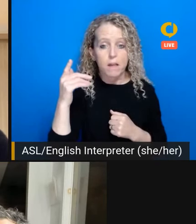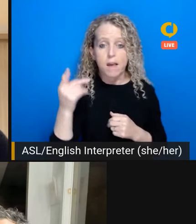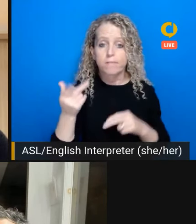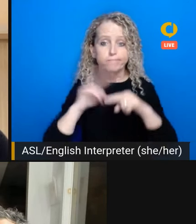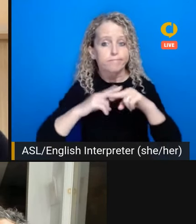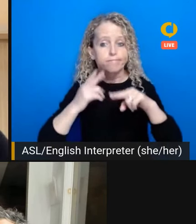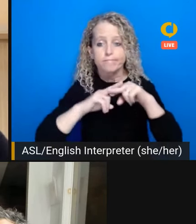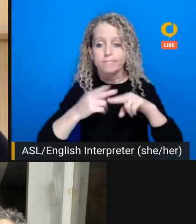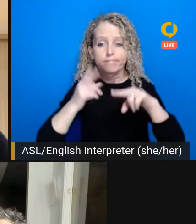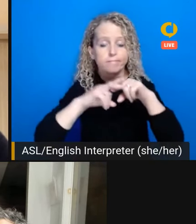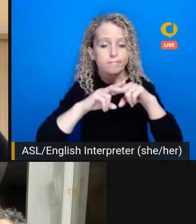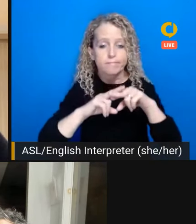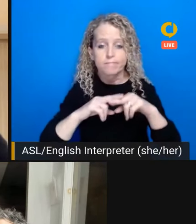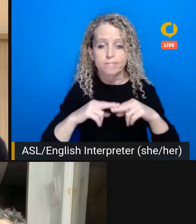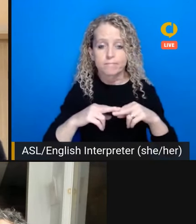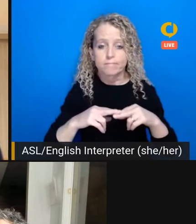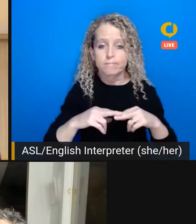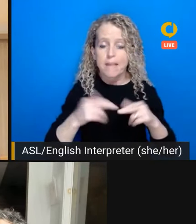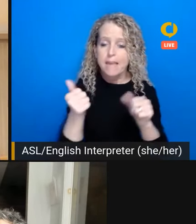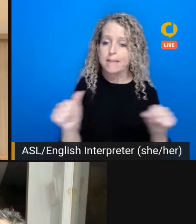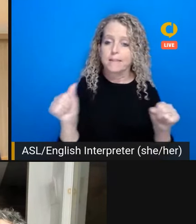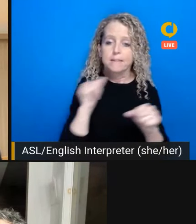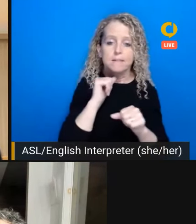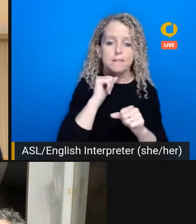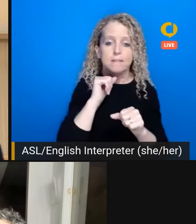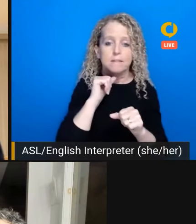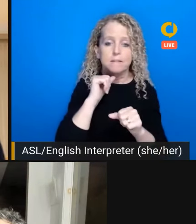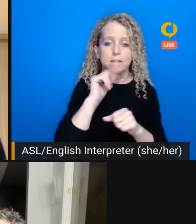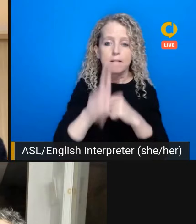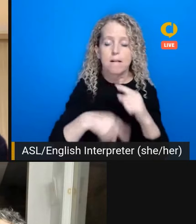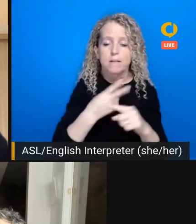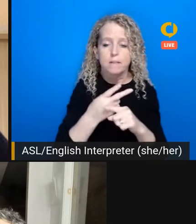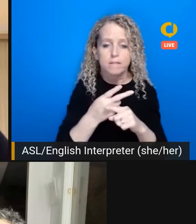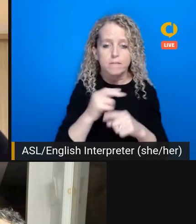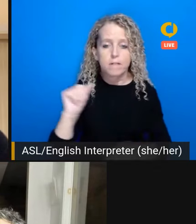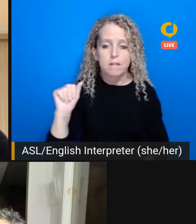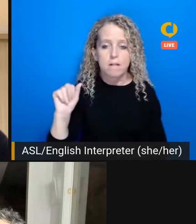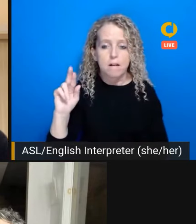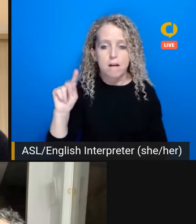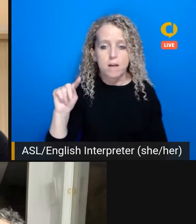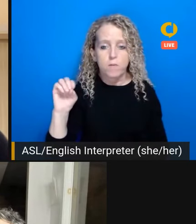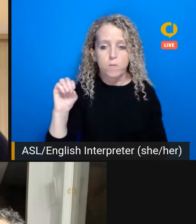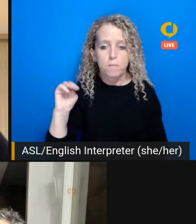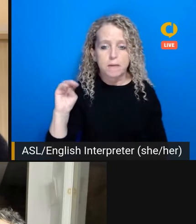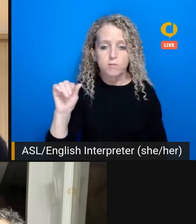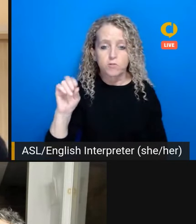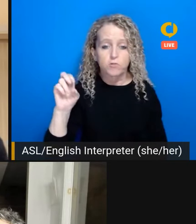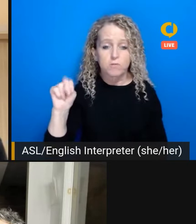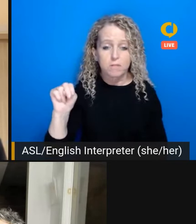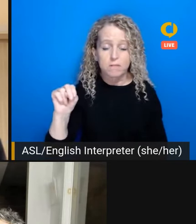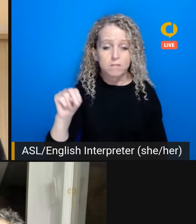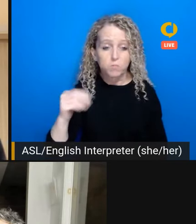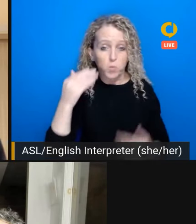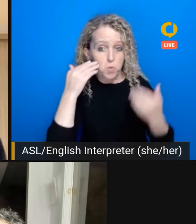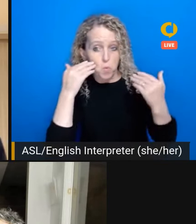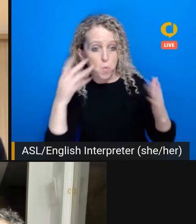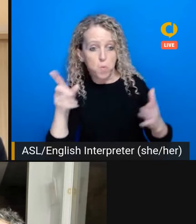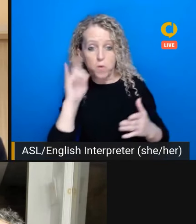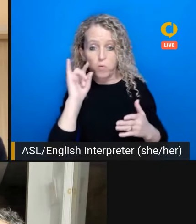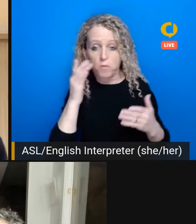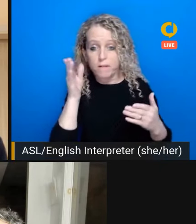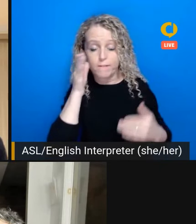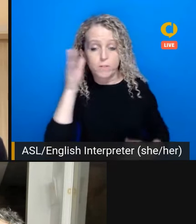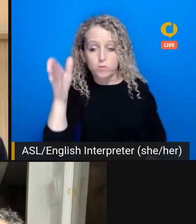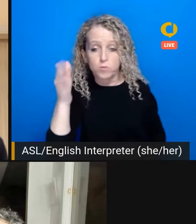any type of automation, not just AI, any type of automation, we don't know what future will bring in terms of automation,